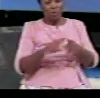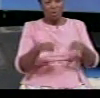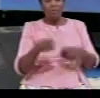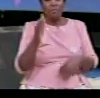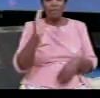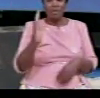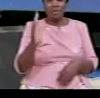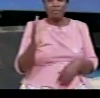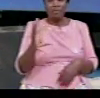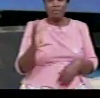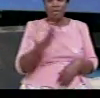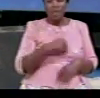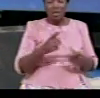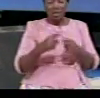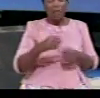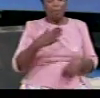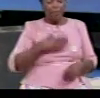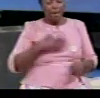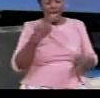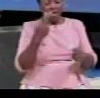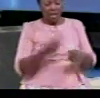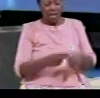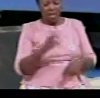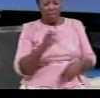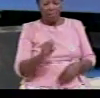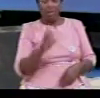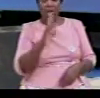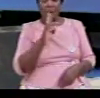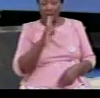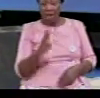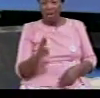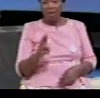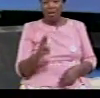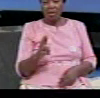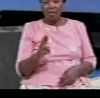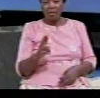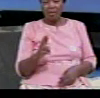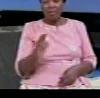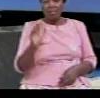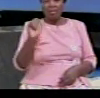says, my names are Agnes